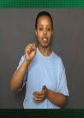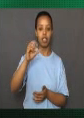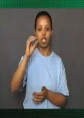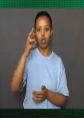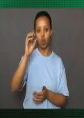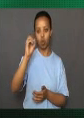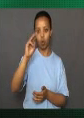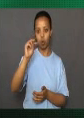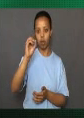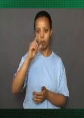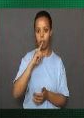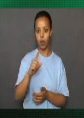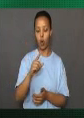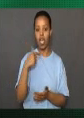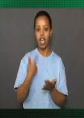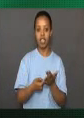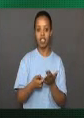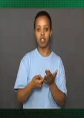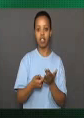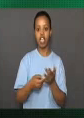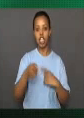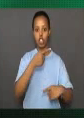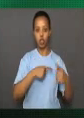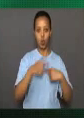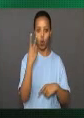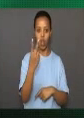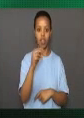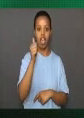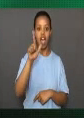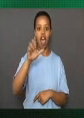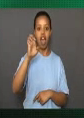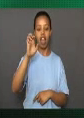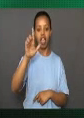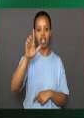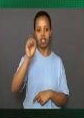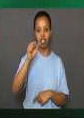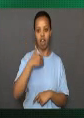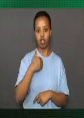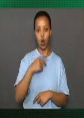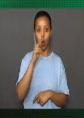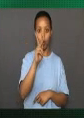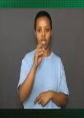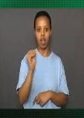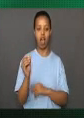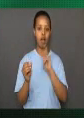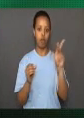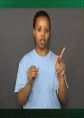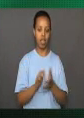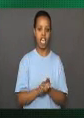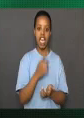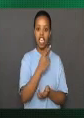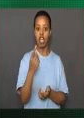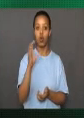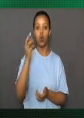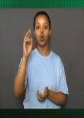Gene 1 has 2 alleles. They are P and P. Each